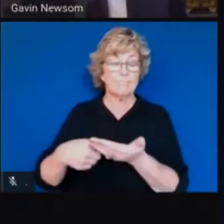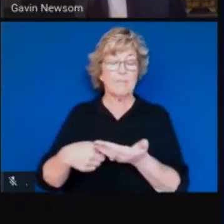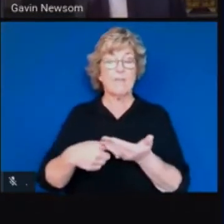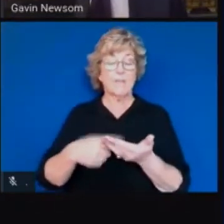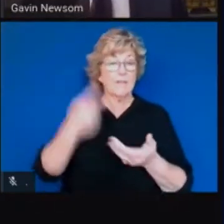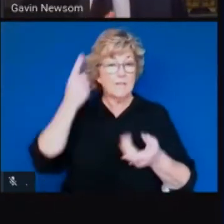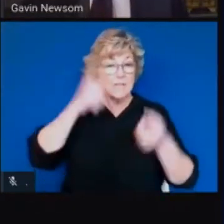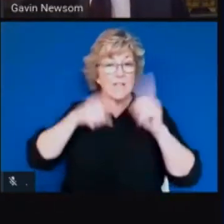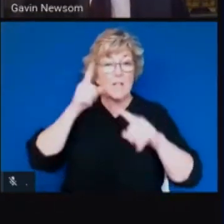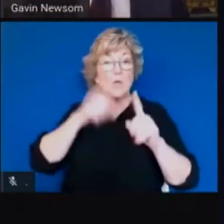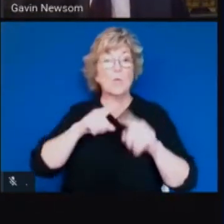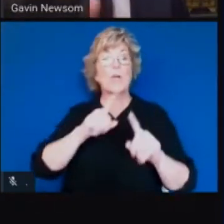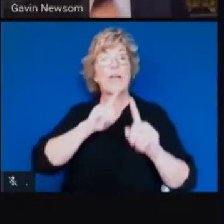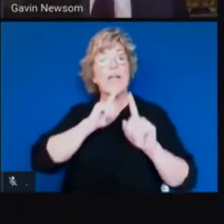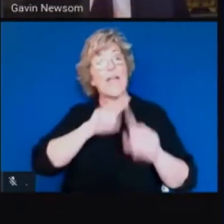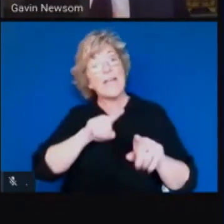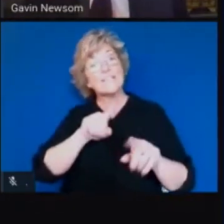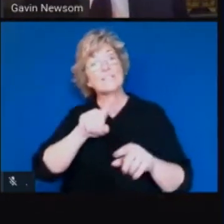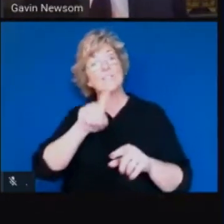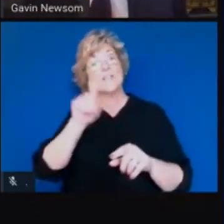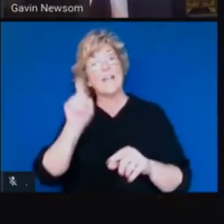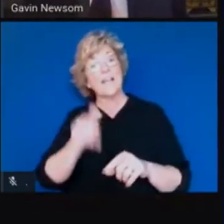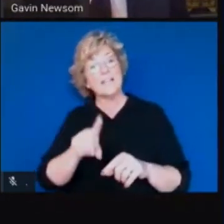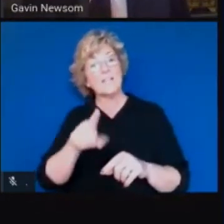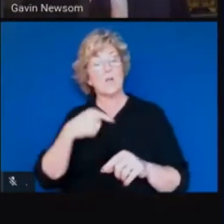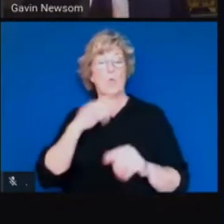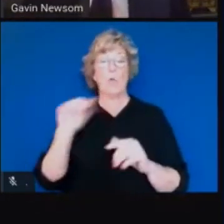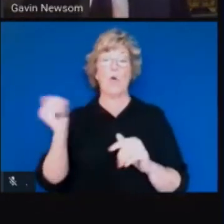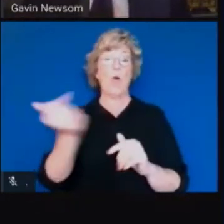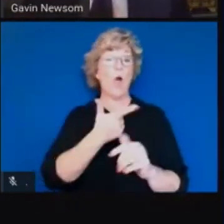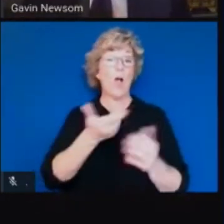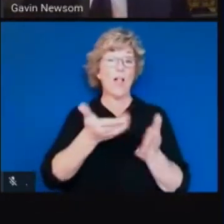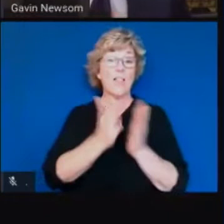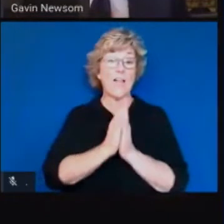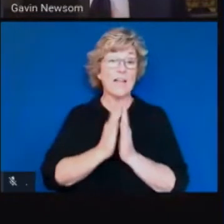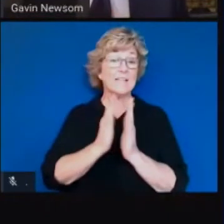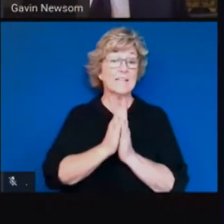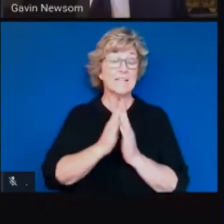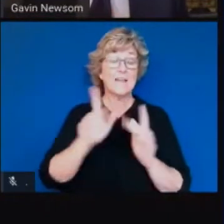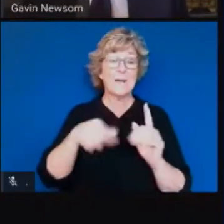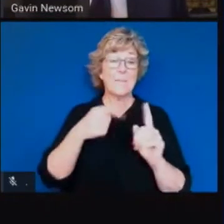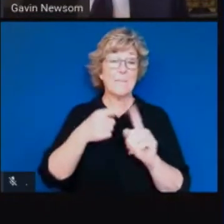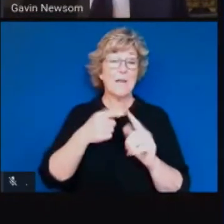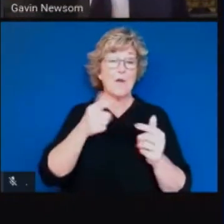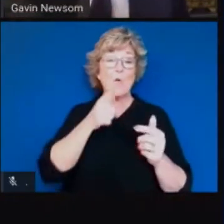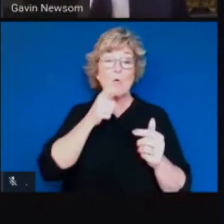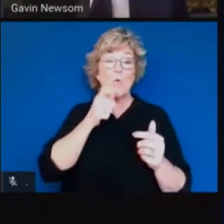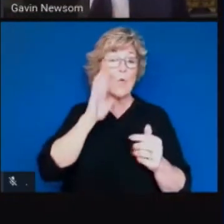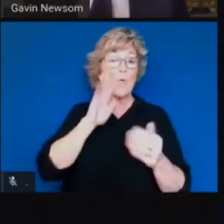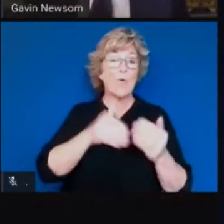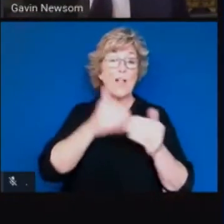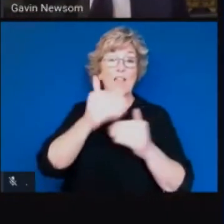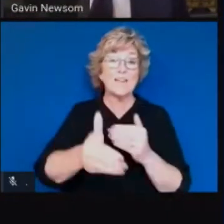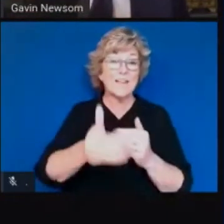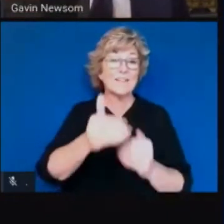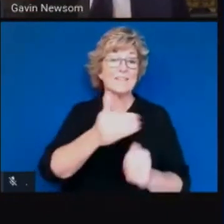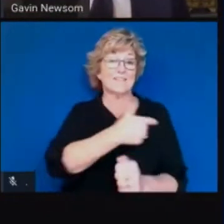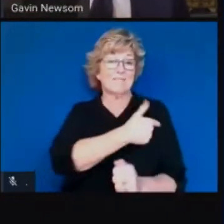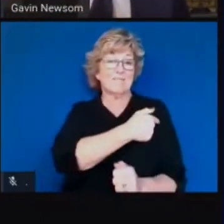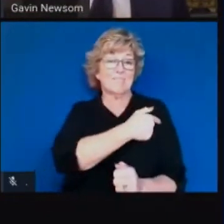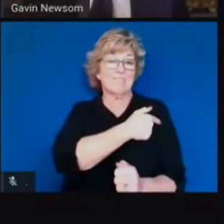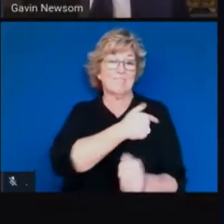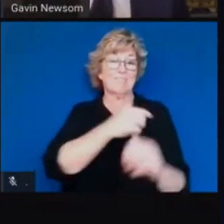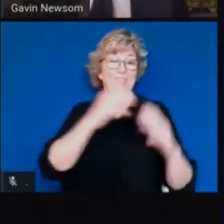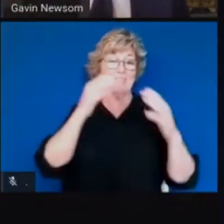nuances, asking all the questions that we're all asking about subpopulations and exactly who within that